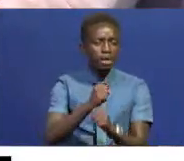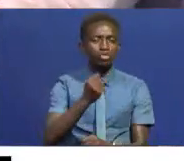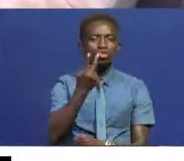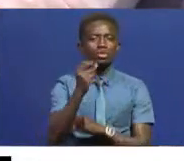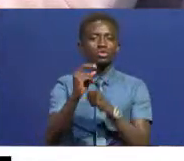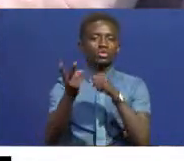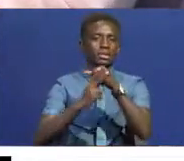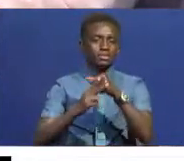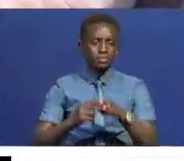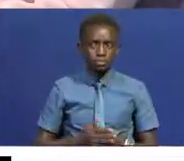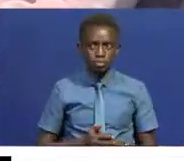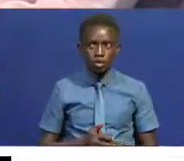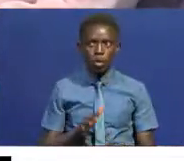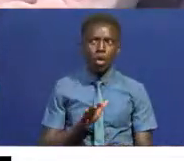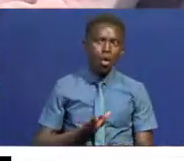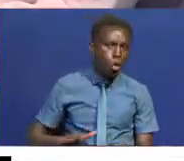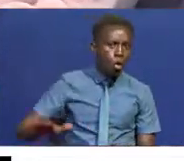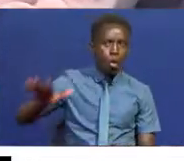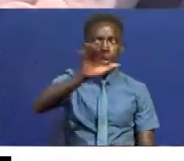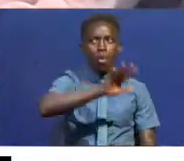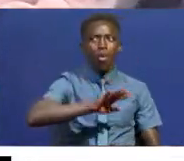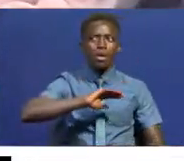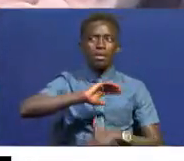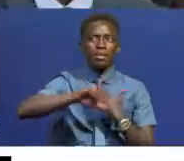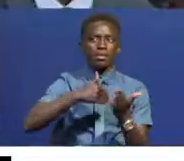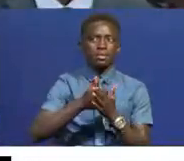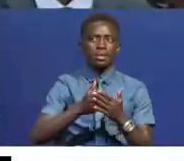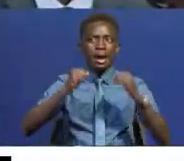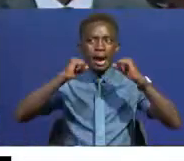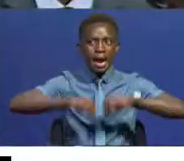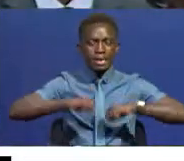I know we've all agreed here on 2028,